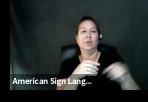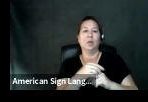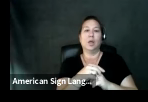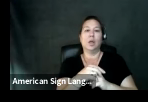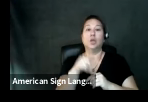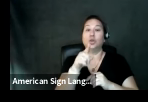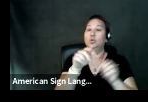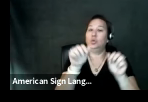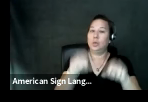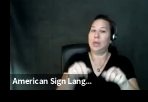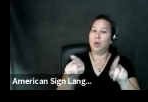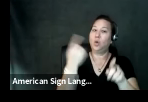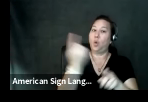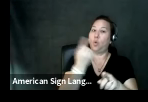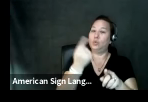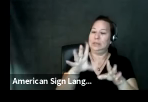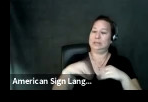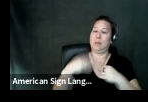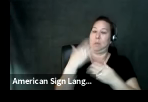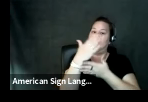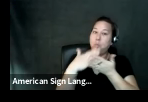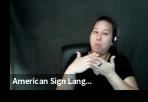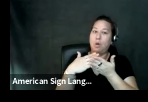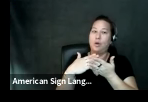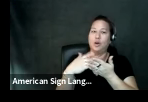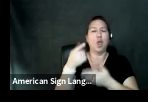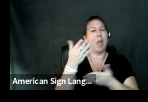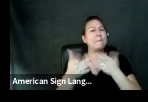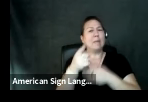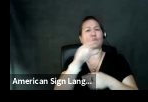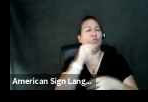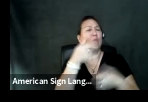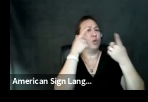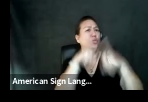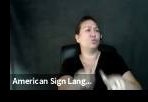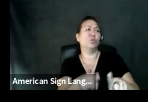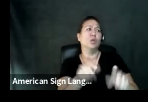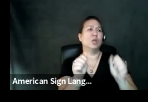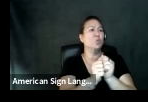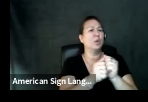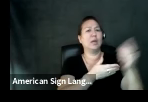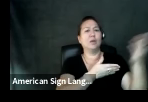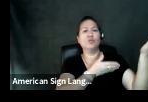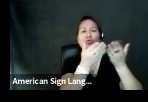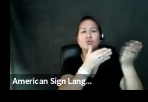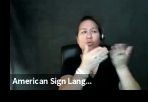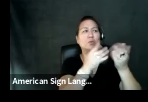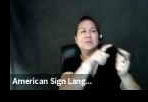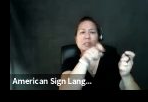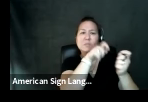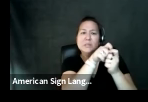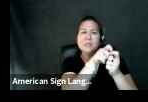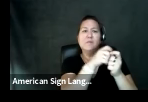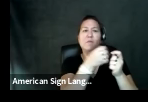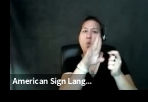of the IEP. So for example, maybe you don't agree with a service that's been offered or agree with a